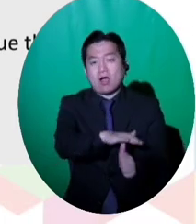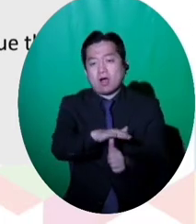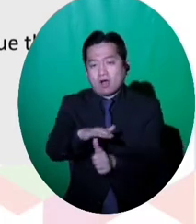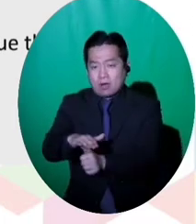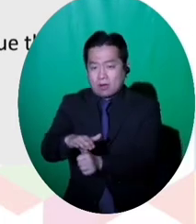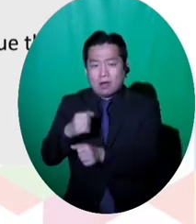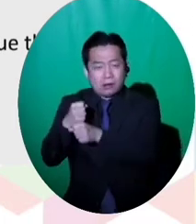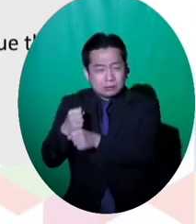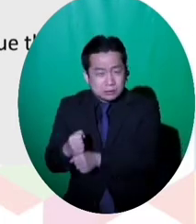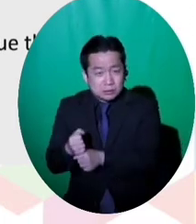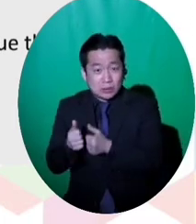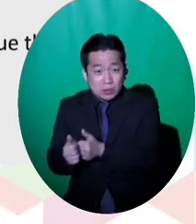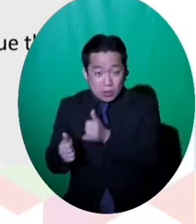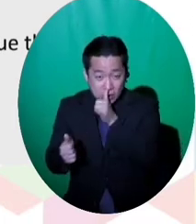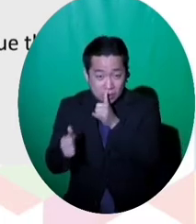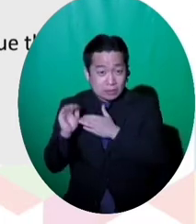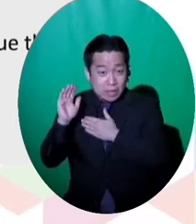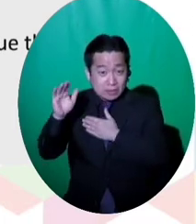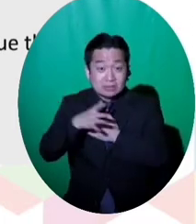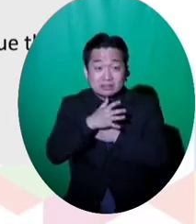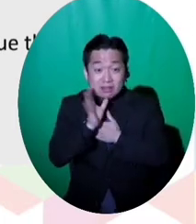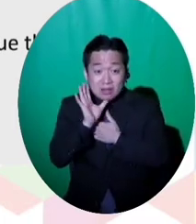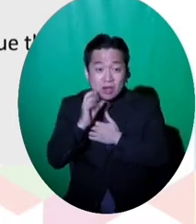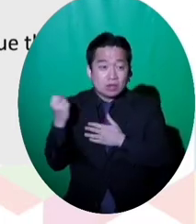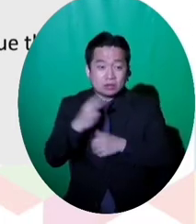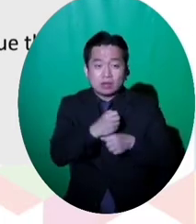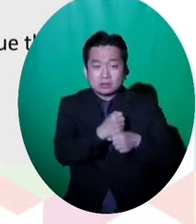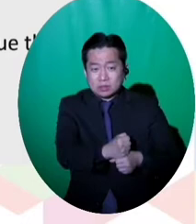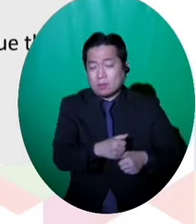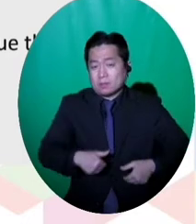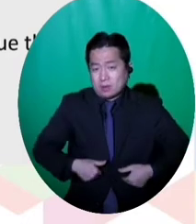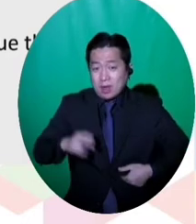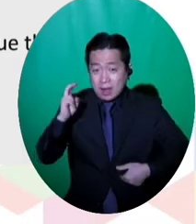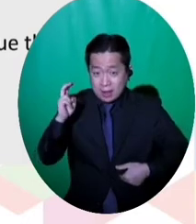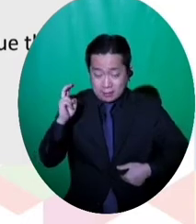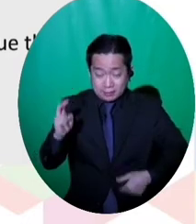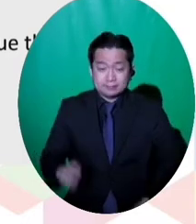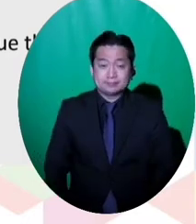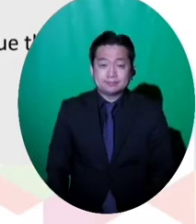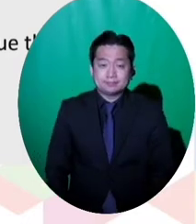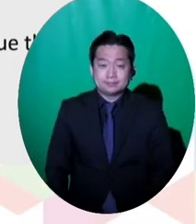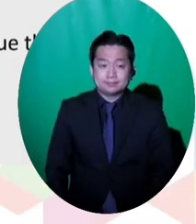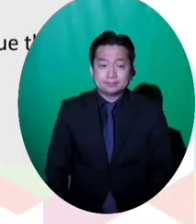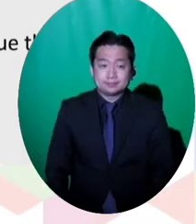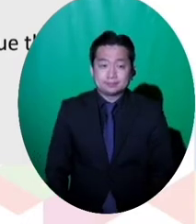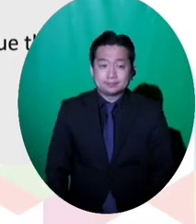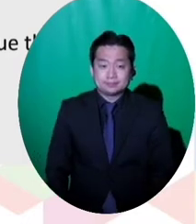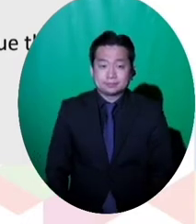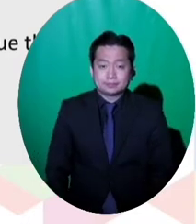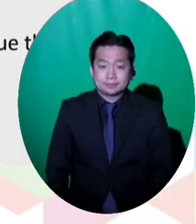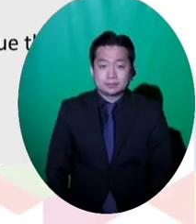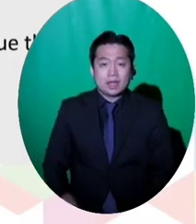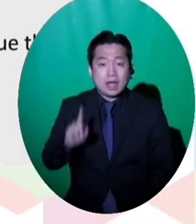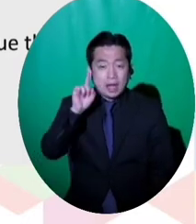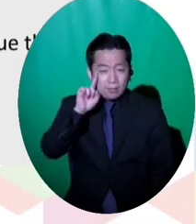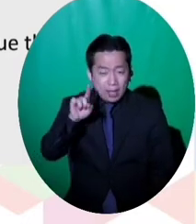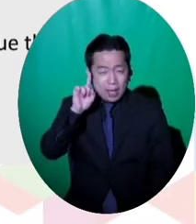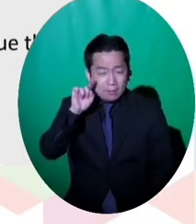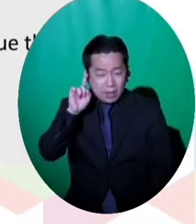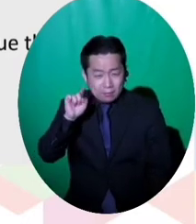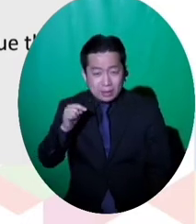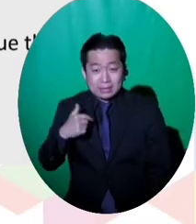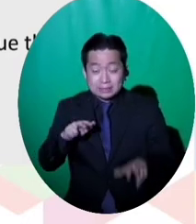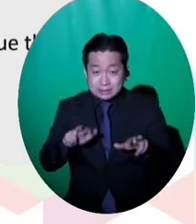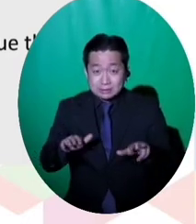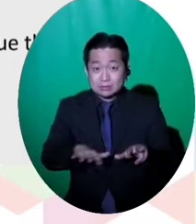our lives in extraordinary dependence. And that every day we depend upon others to provide us with goods and services